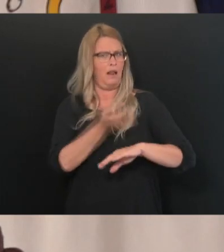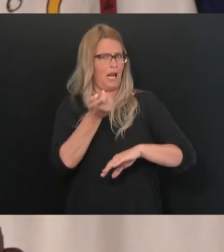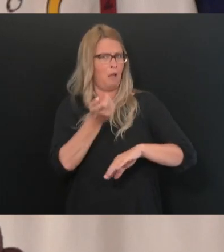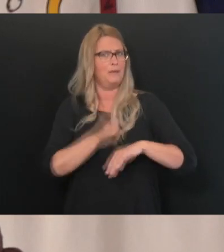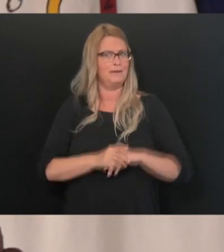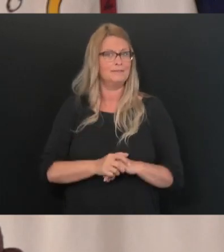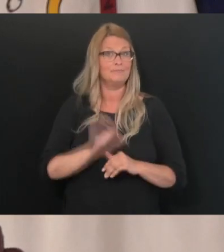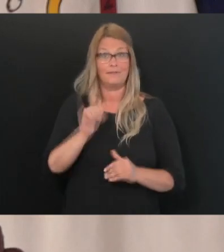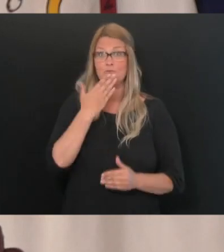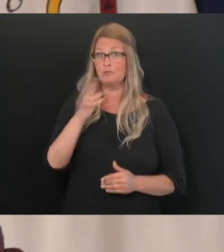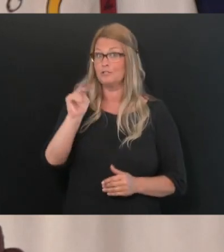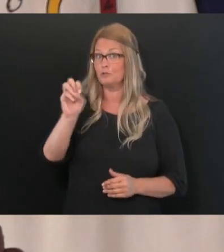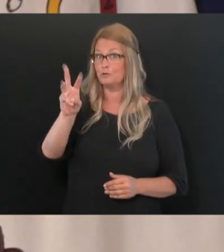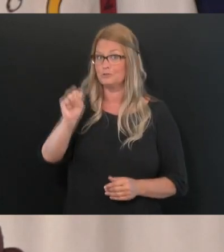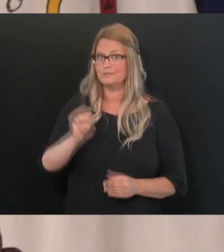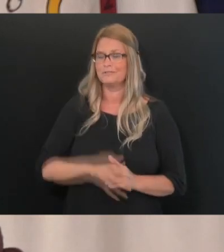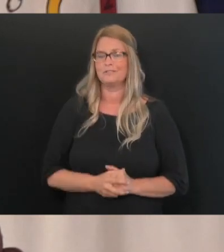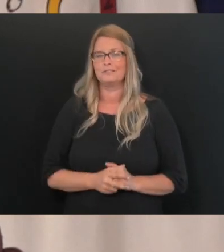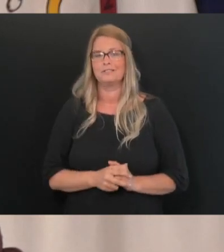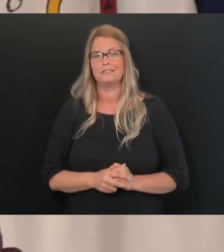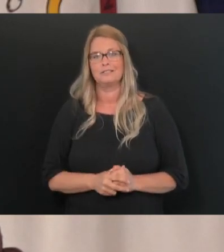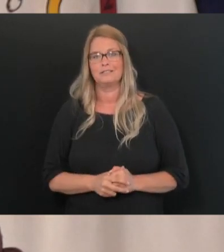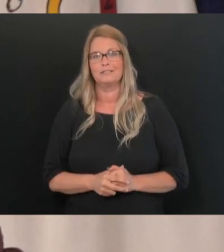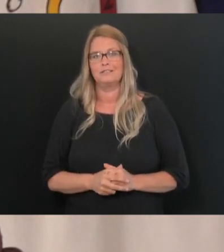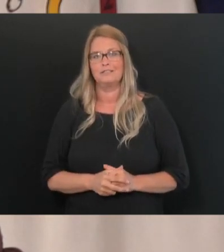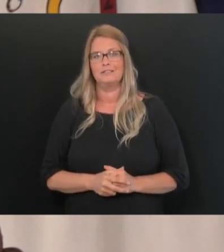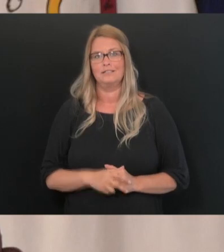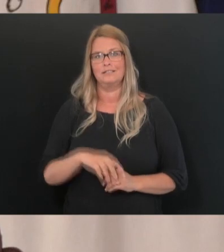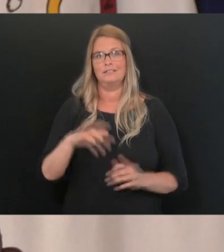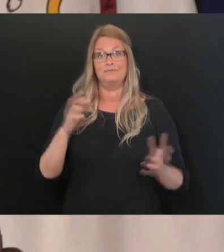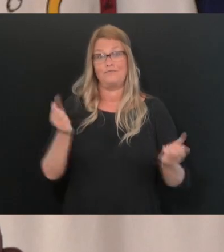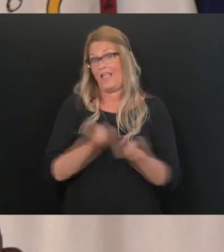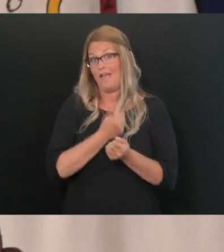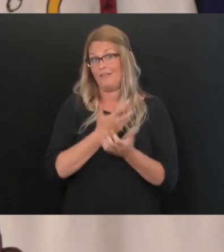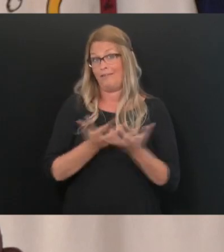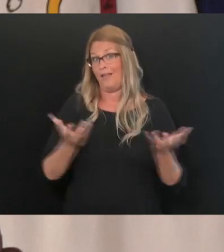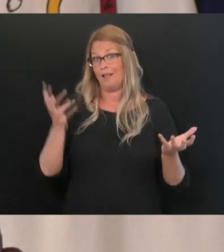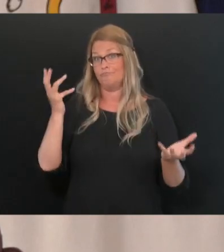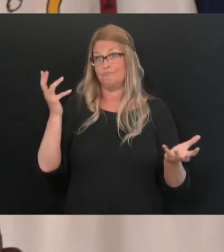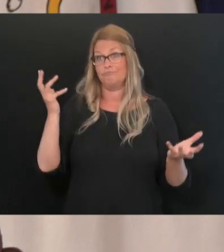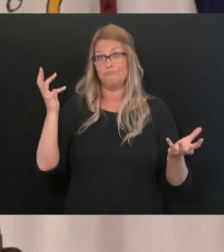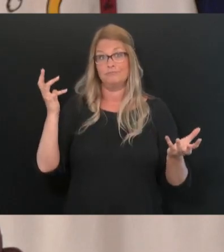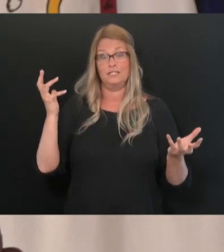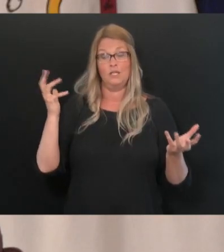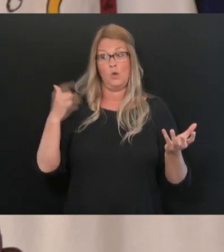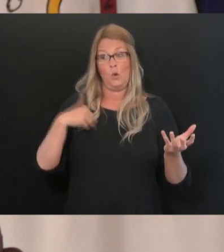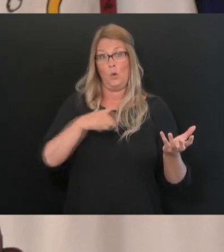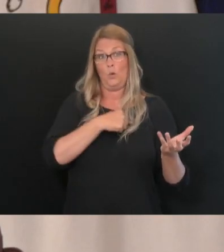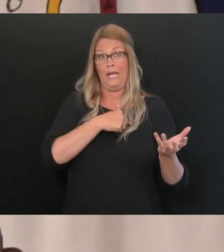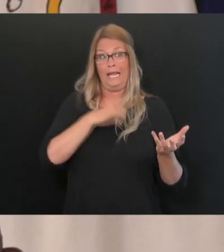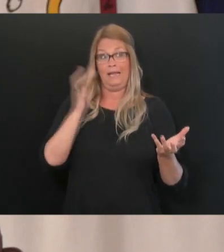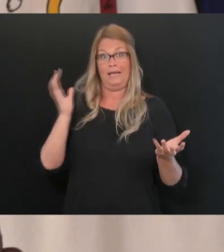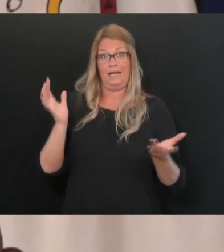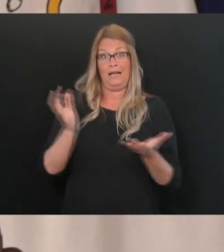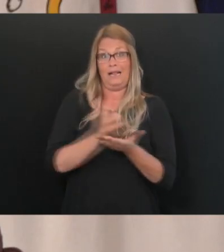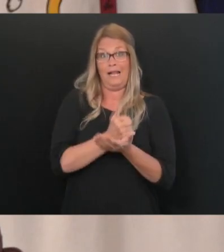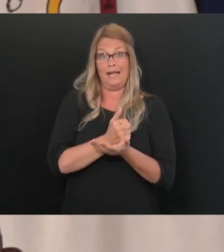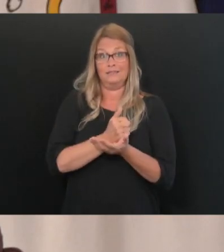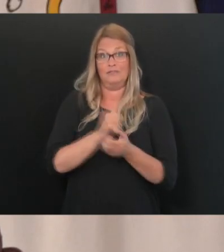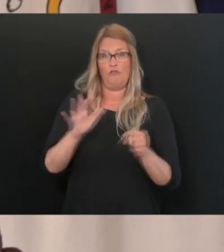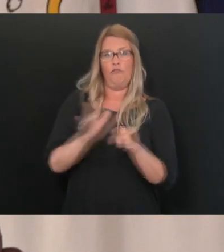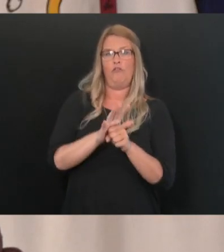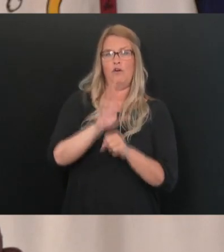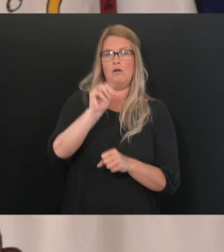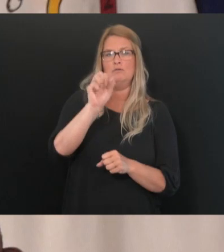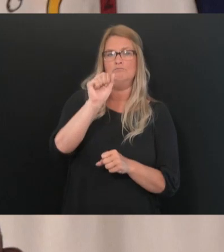that's good news. And so the net of the whole thing is, I think when we collect the May numbers,